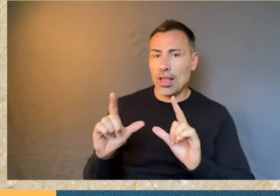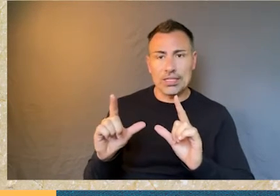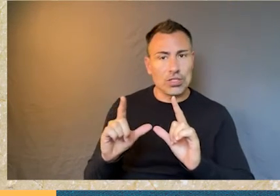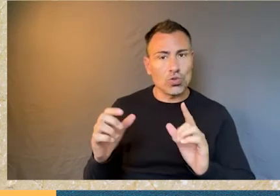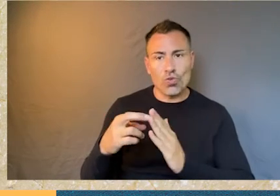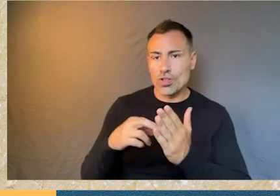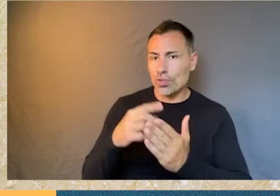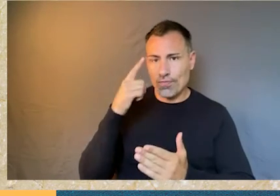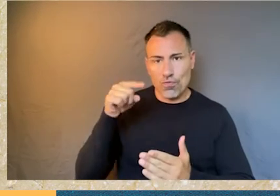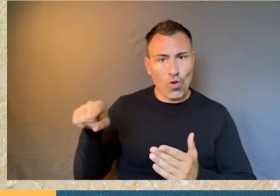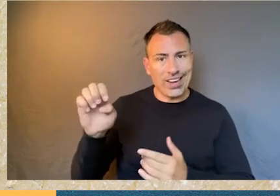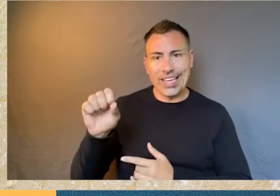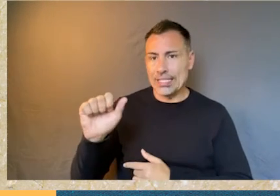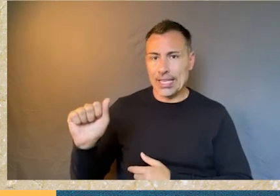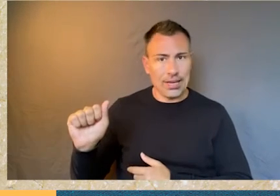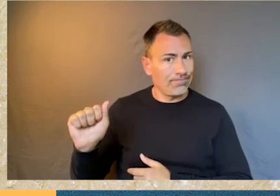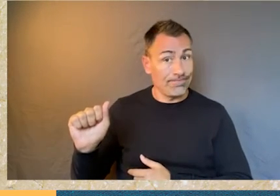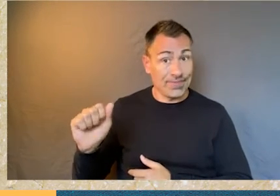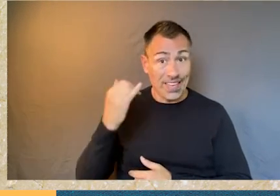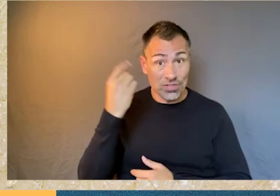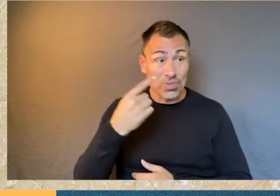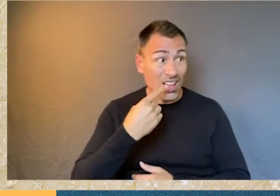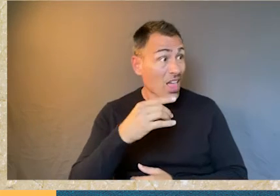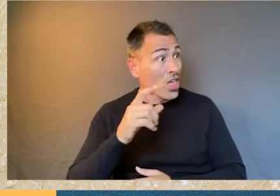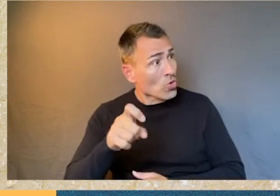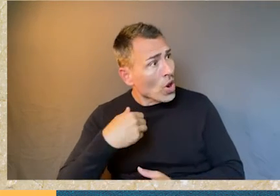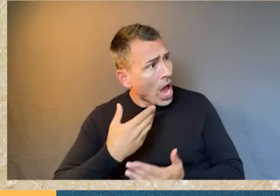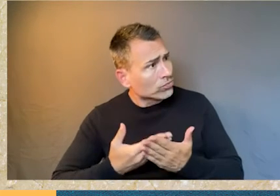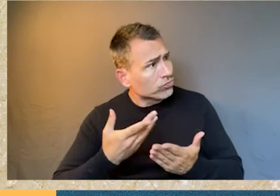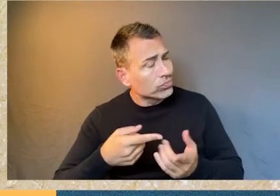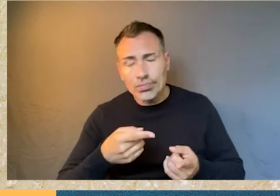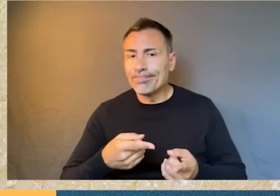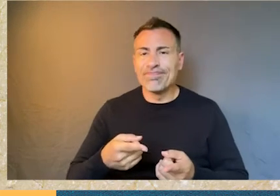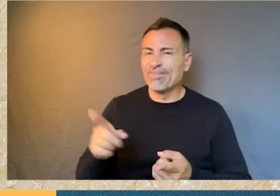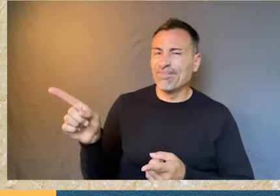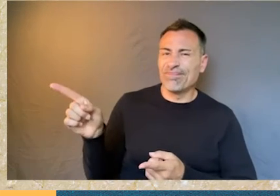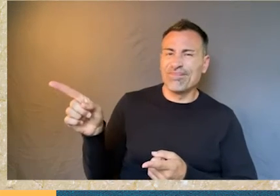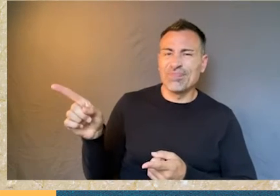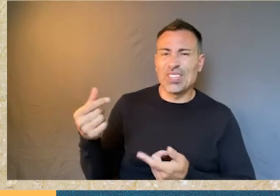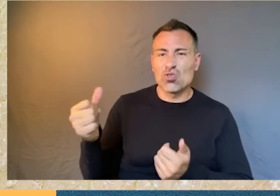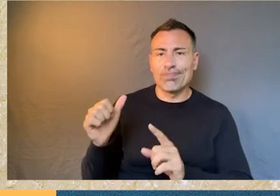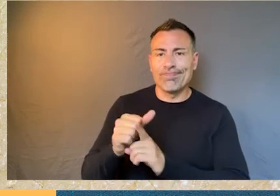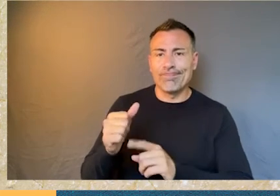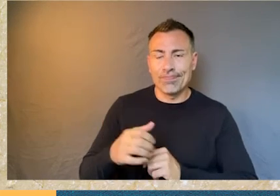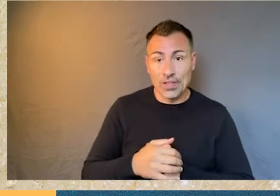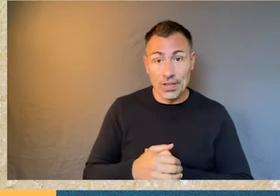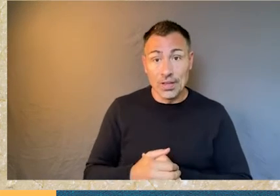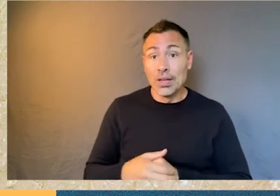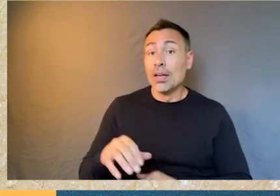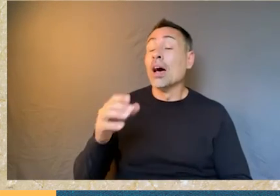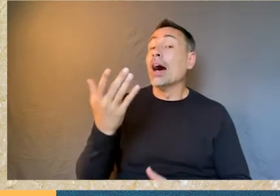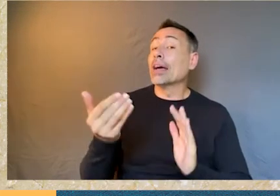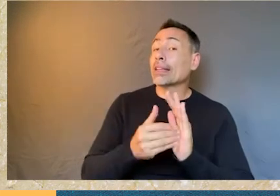animals. If someone says otherwise, they're trying to sell you something. Like service animals, the ESA cannot be a direct